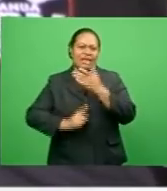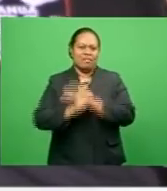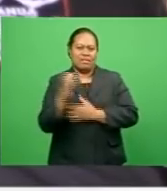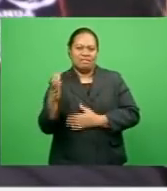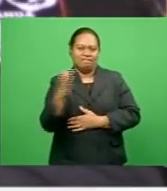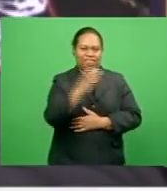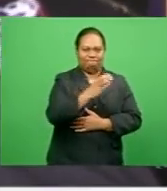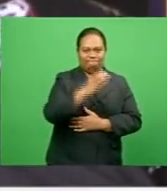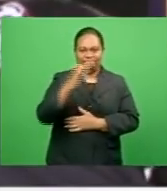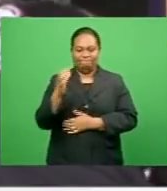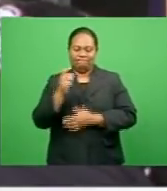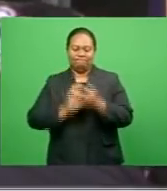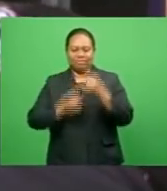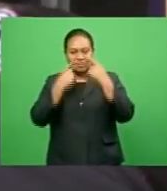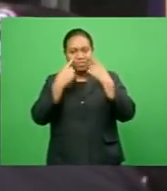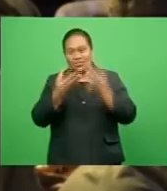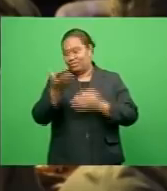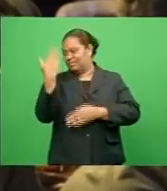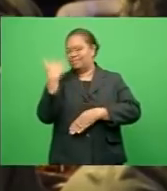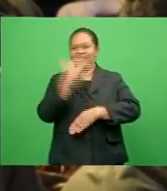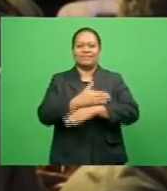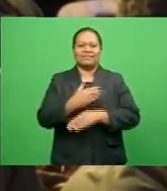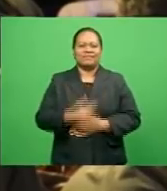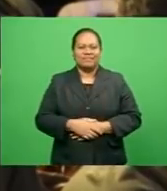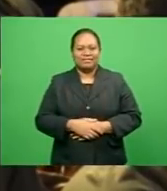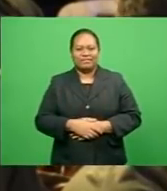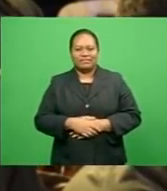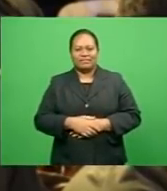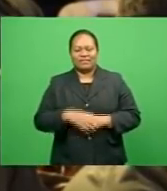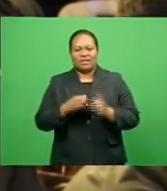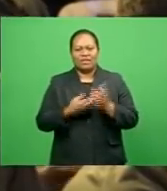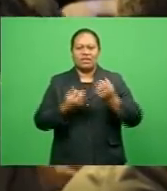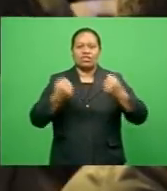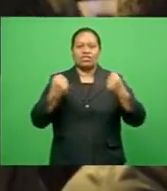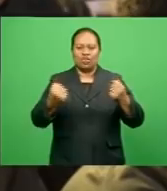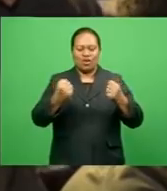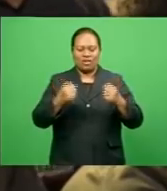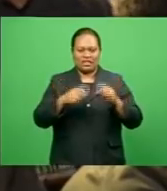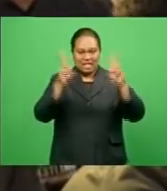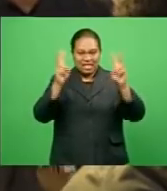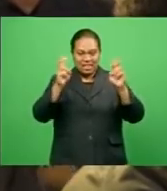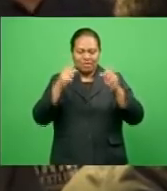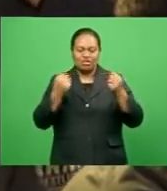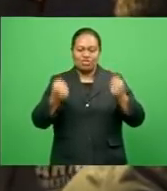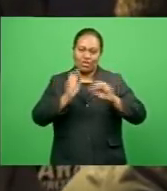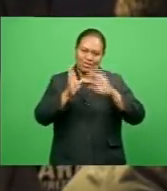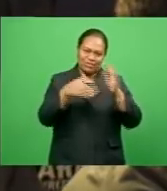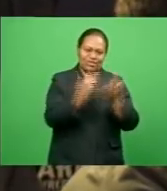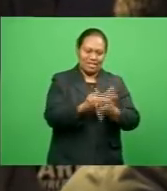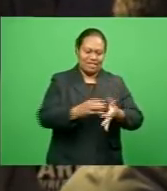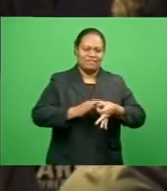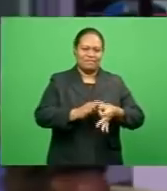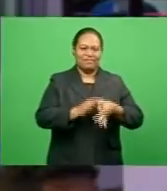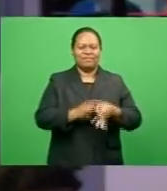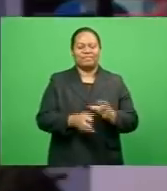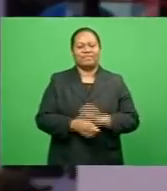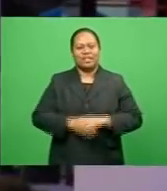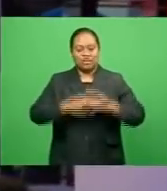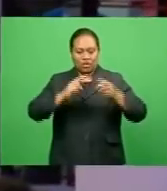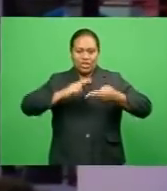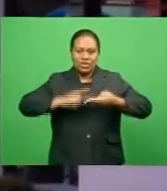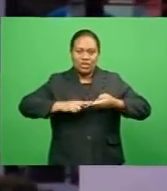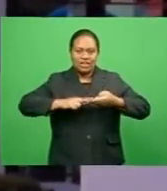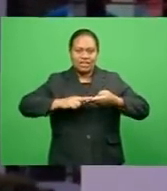at the Vodafone Arena last night. Centered around the theme Stronger Together, the challenge helps promote greater pride, unity